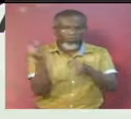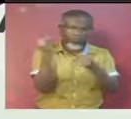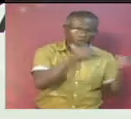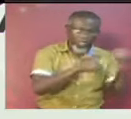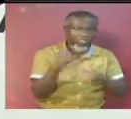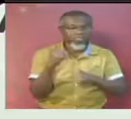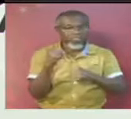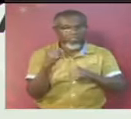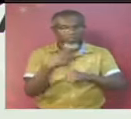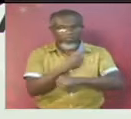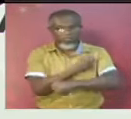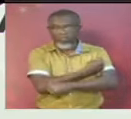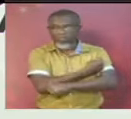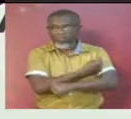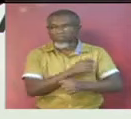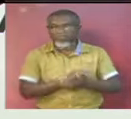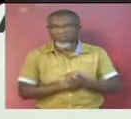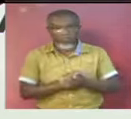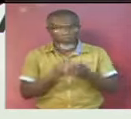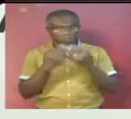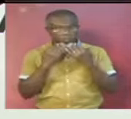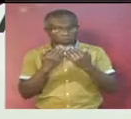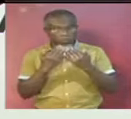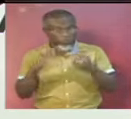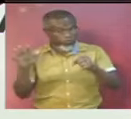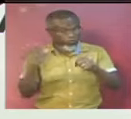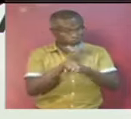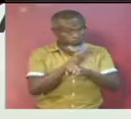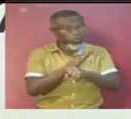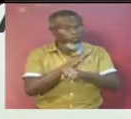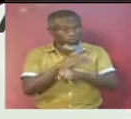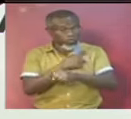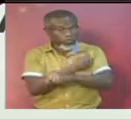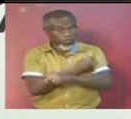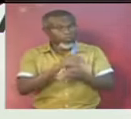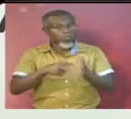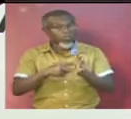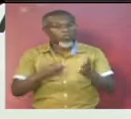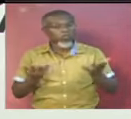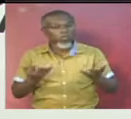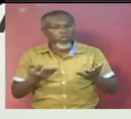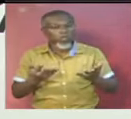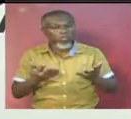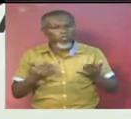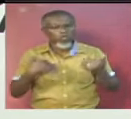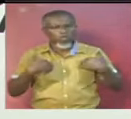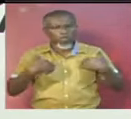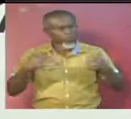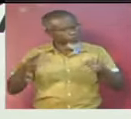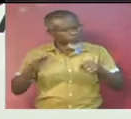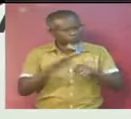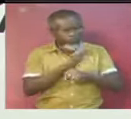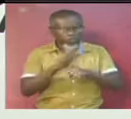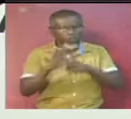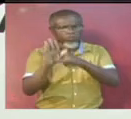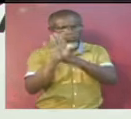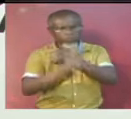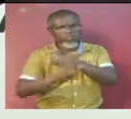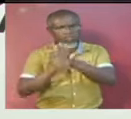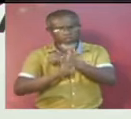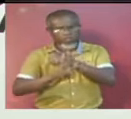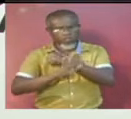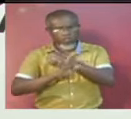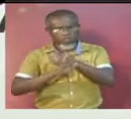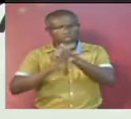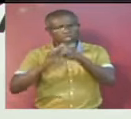to be fully vaccinated means that you have the full defense mechanism to fight the virus, which usually takes about